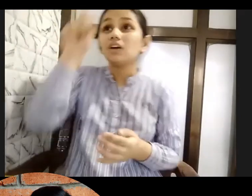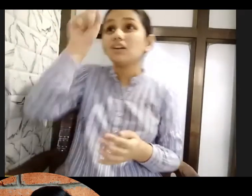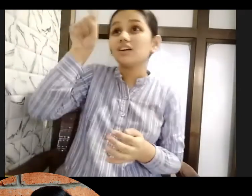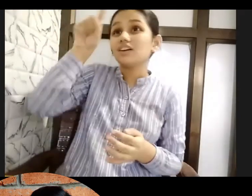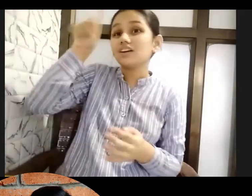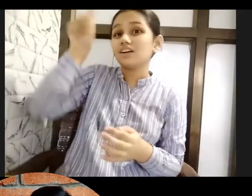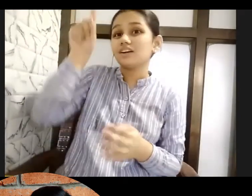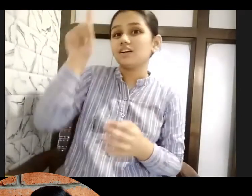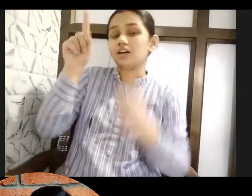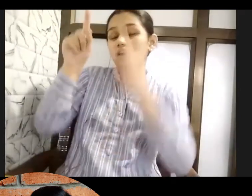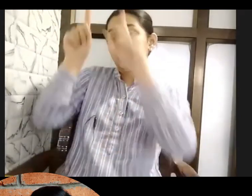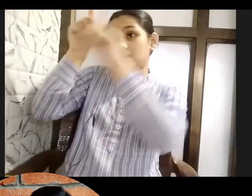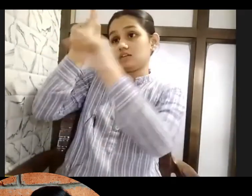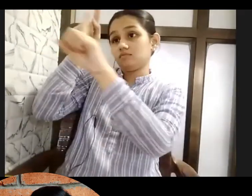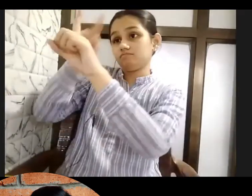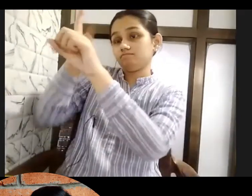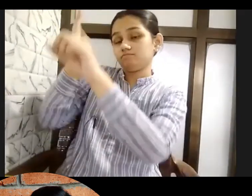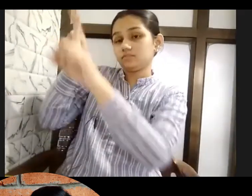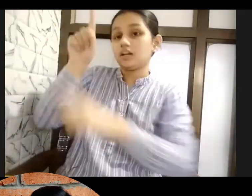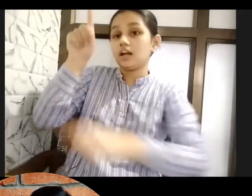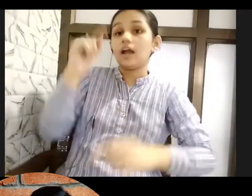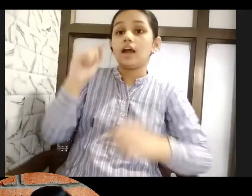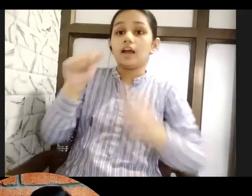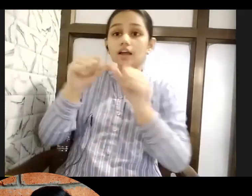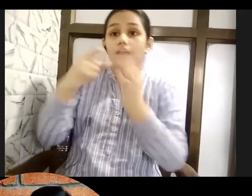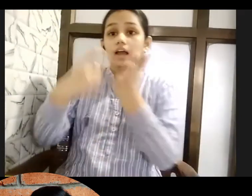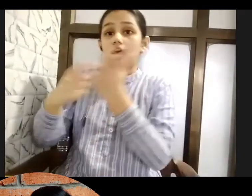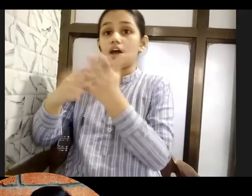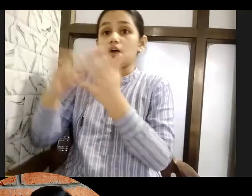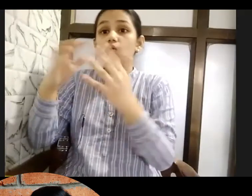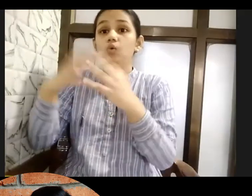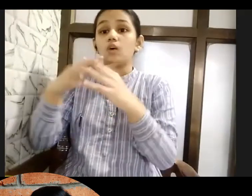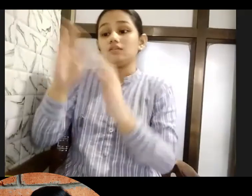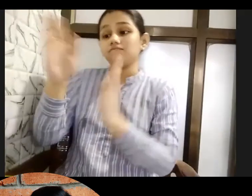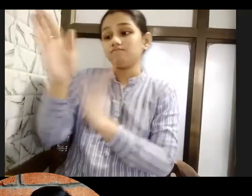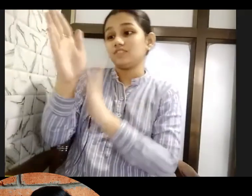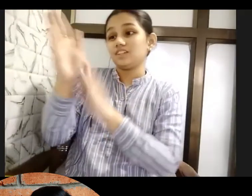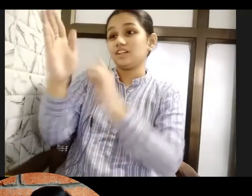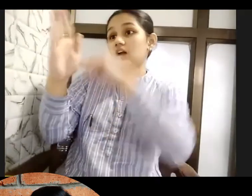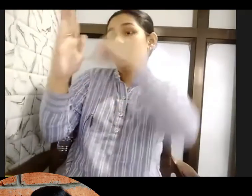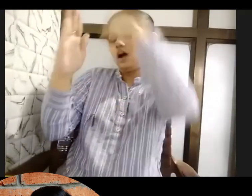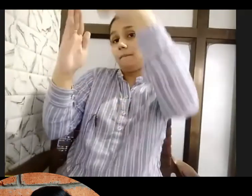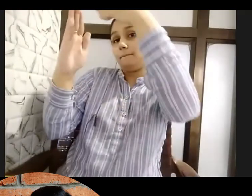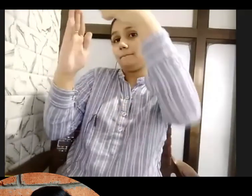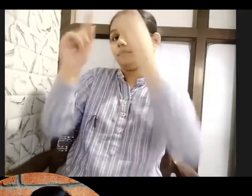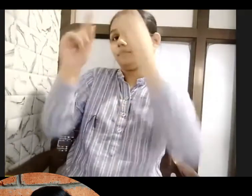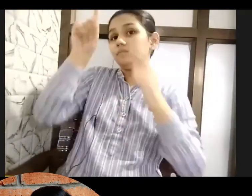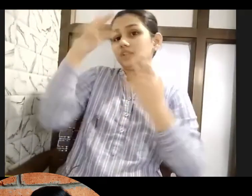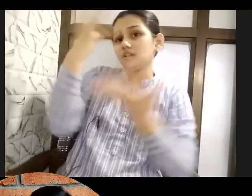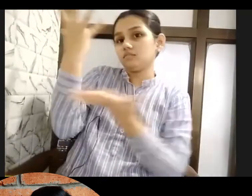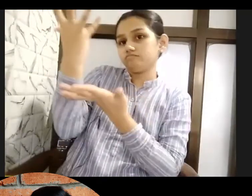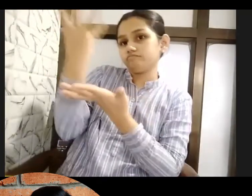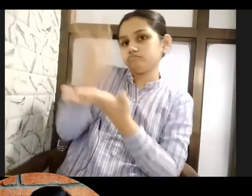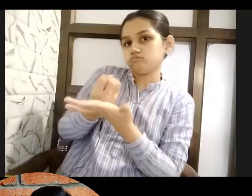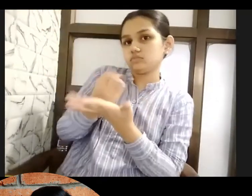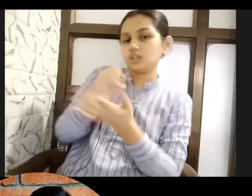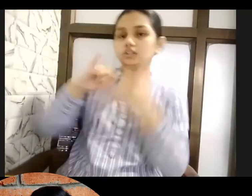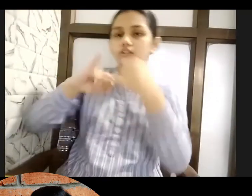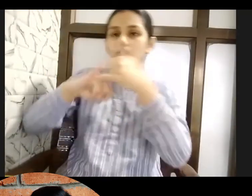this. Yeah, on this right hand side, I can download it. I can say save as.